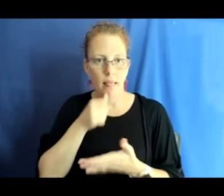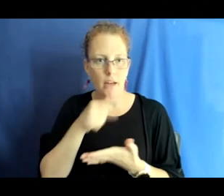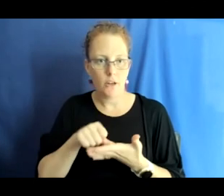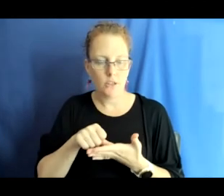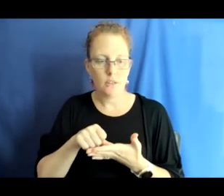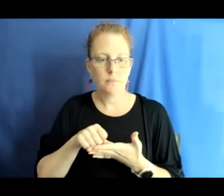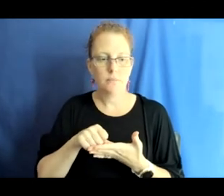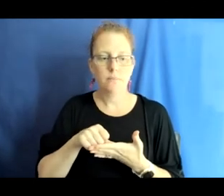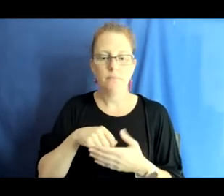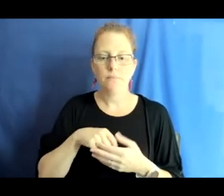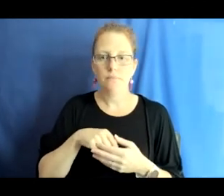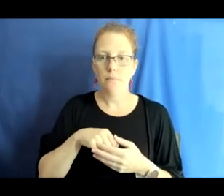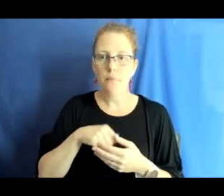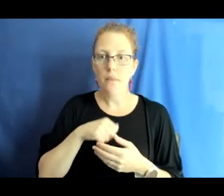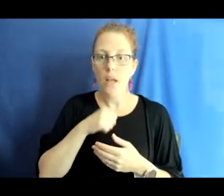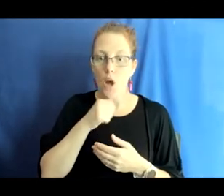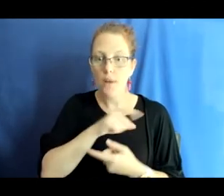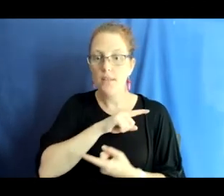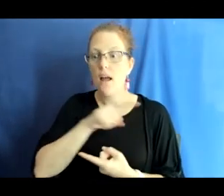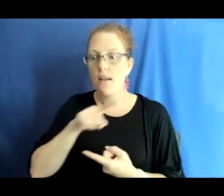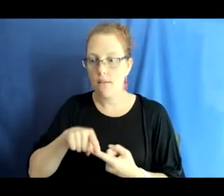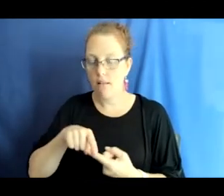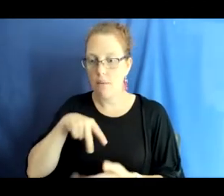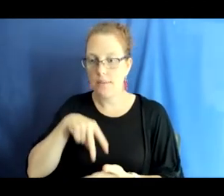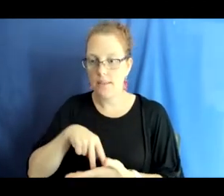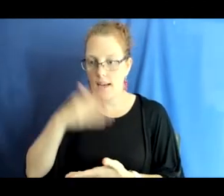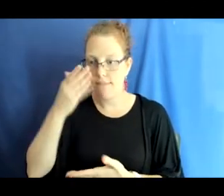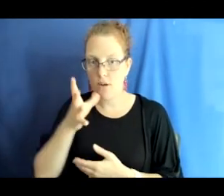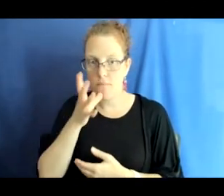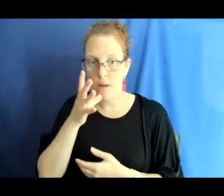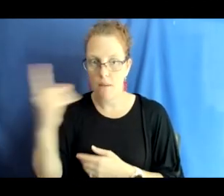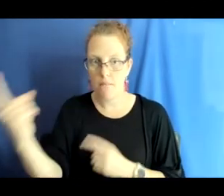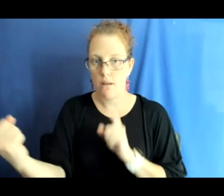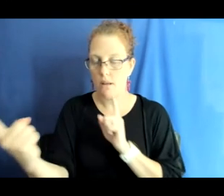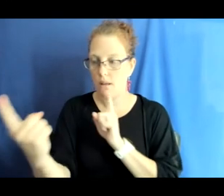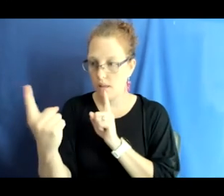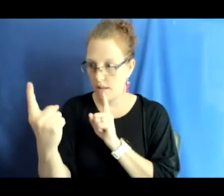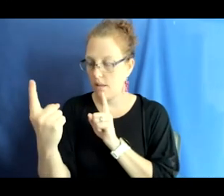actually, you know, standing right in front of her that I had any sort of